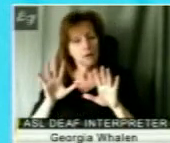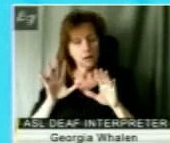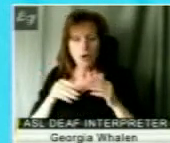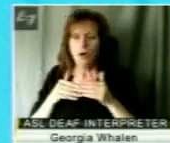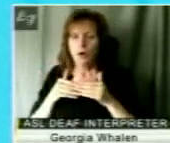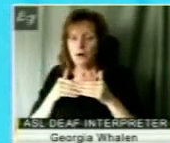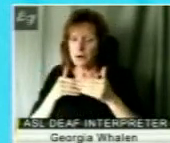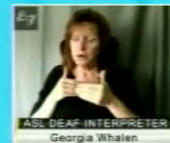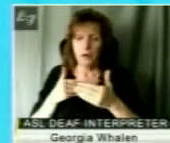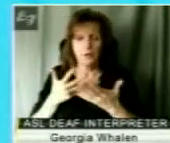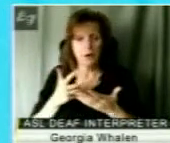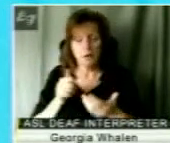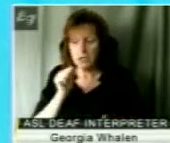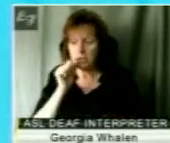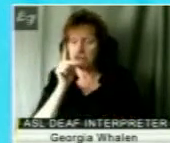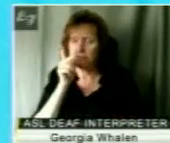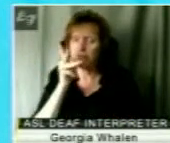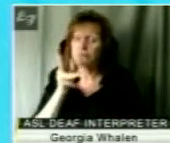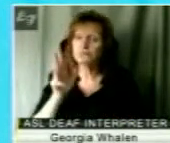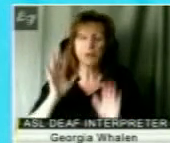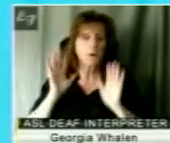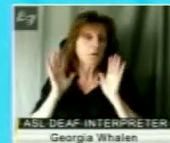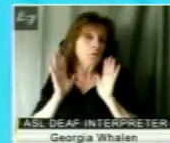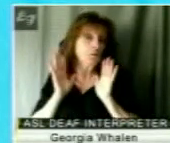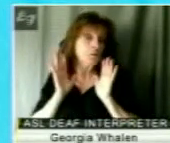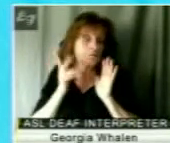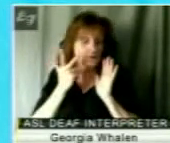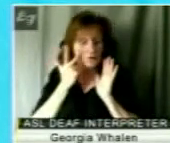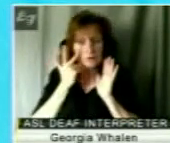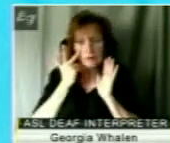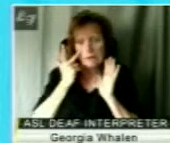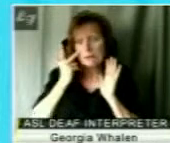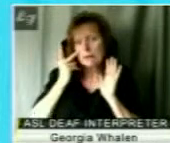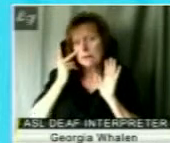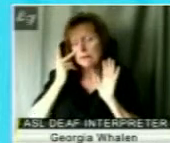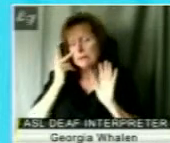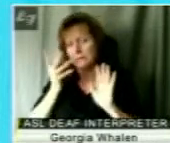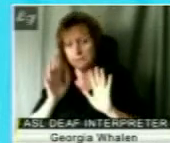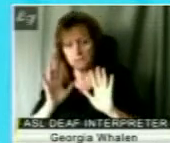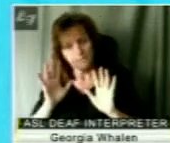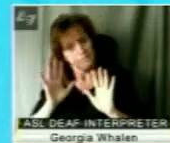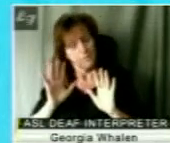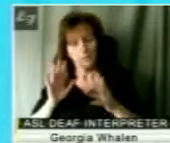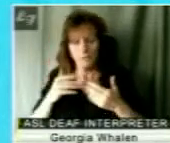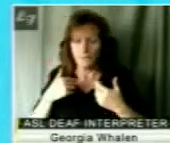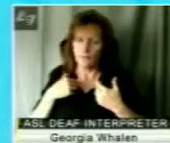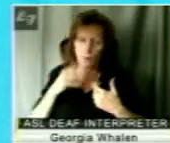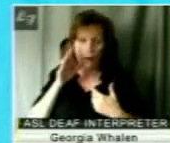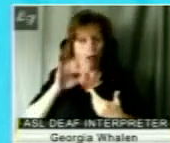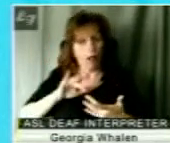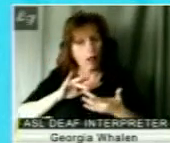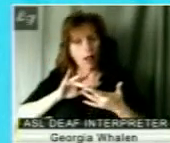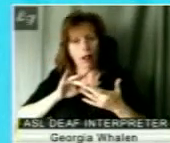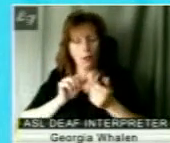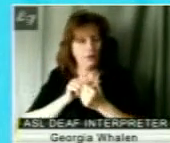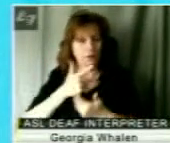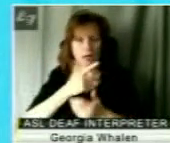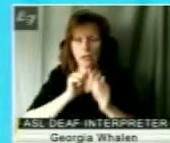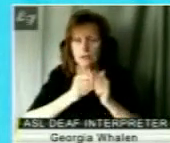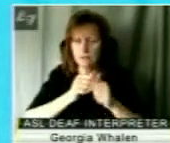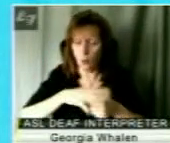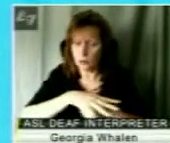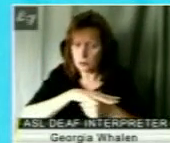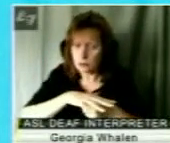few days, we have been working with our professional sports organizations that call Tim Hortons Field home, both the